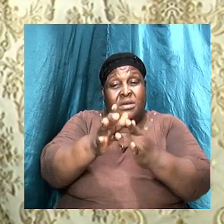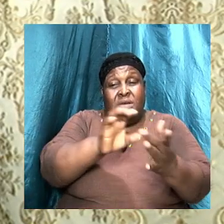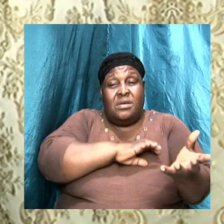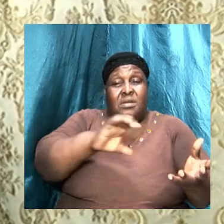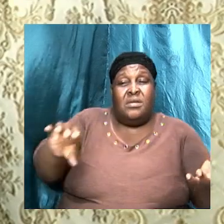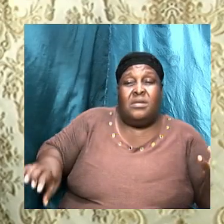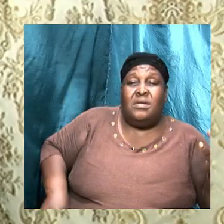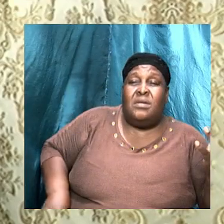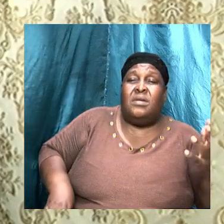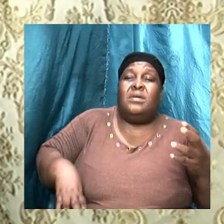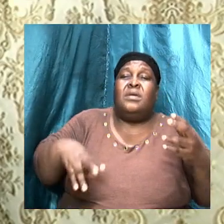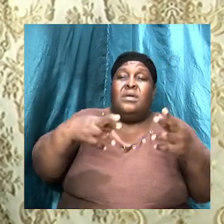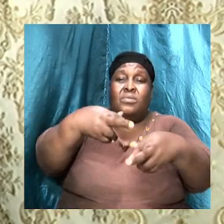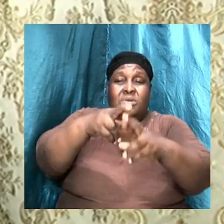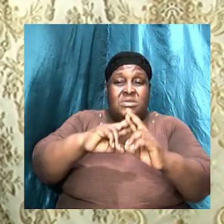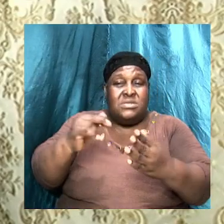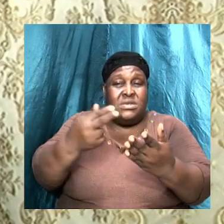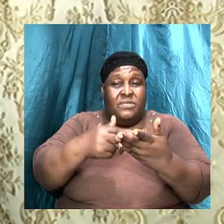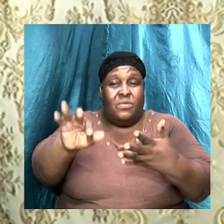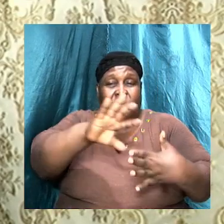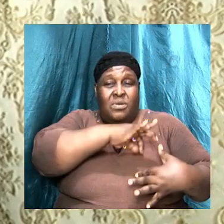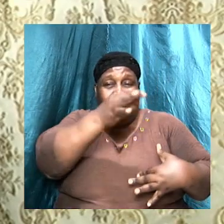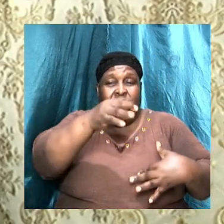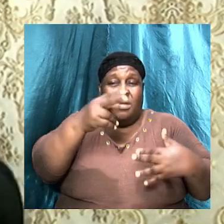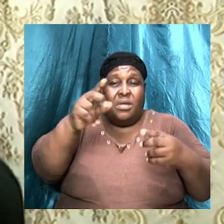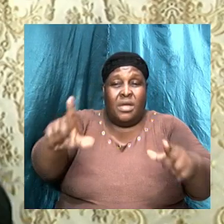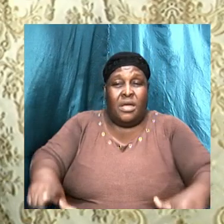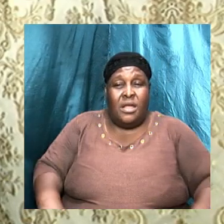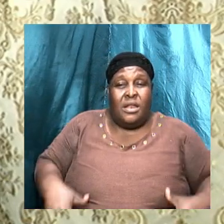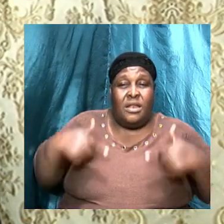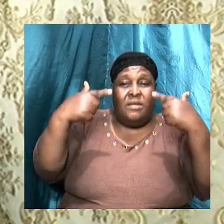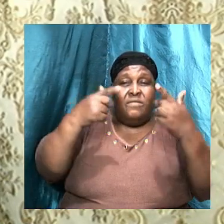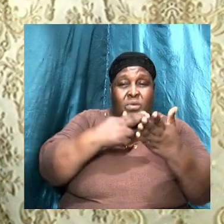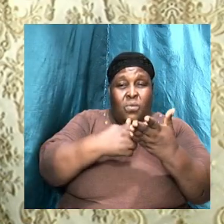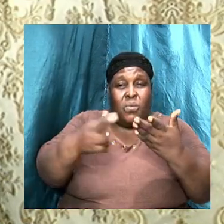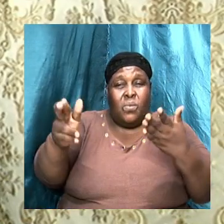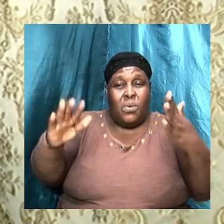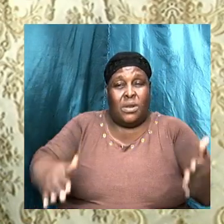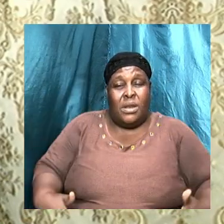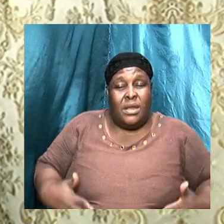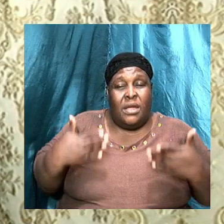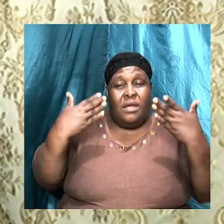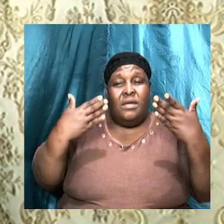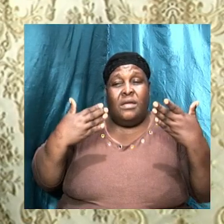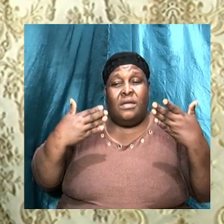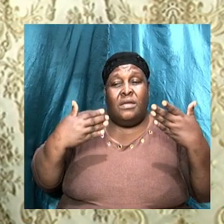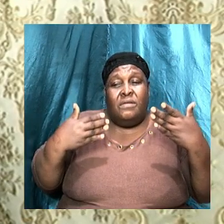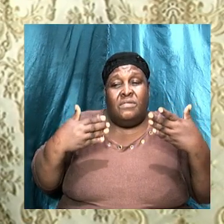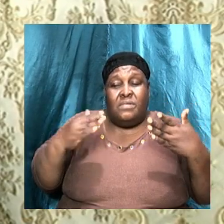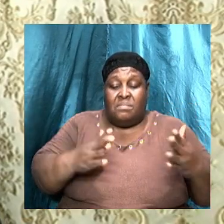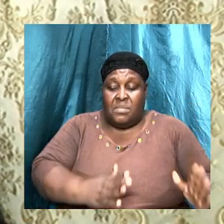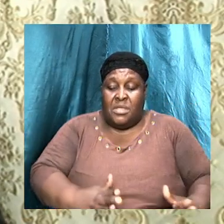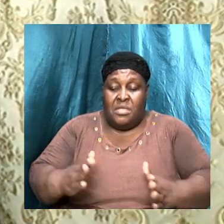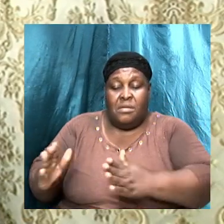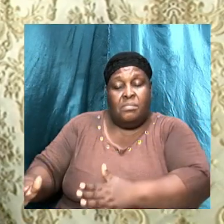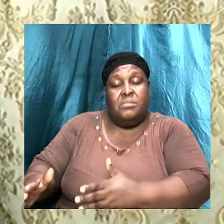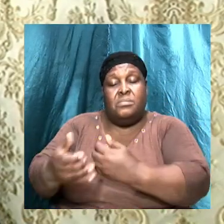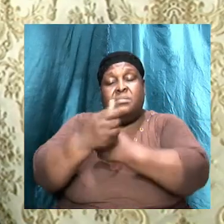receive the infilling of the Holy Ghost and living holy. That is the plan of salvation.